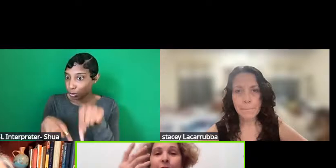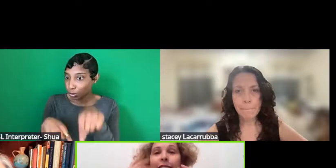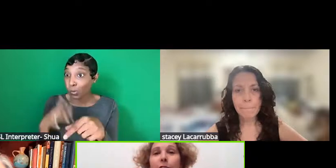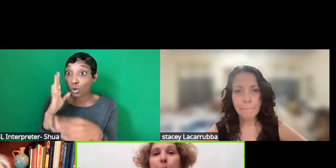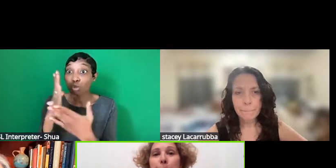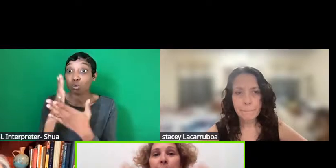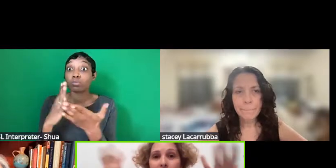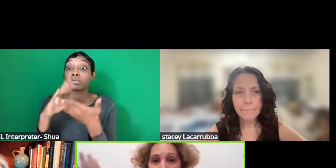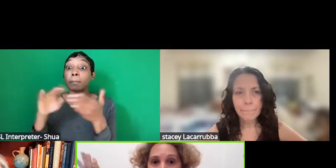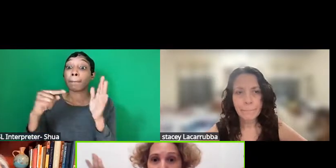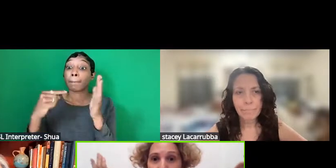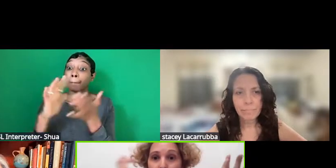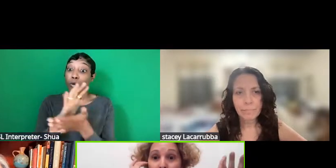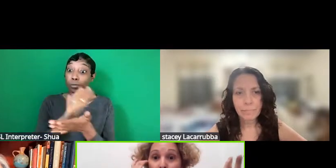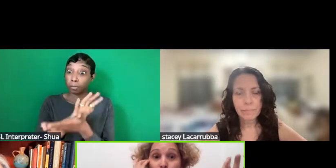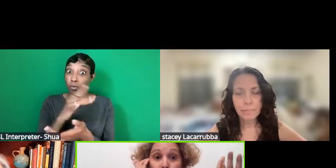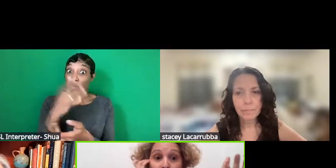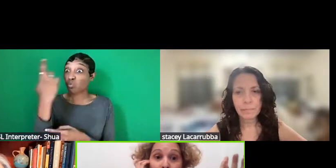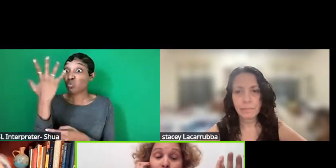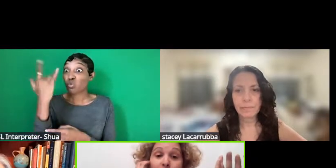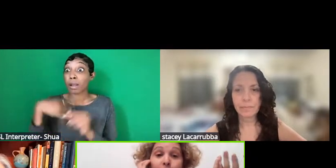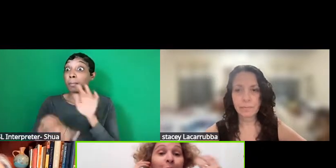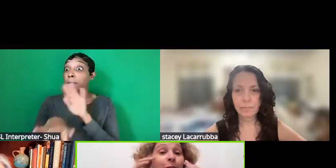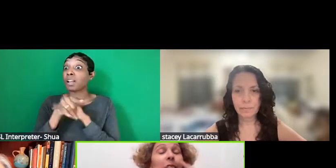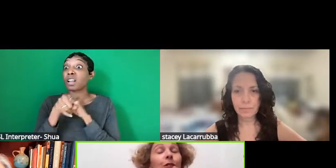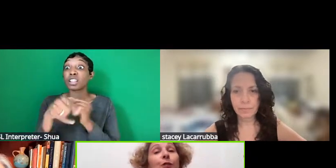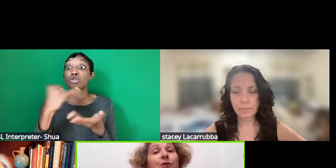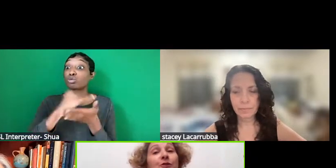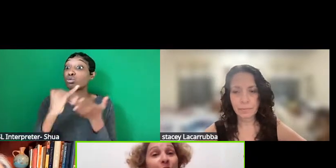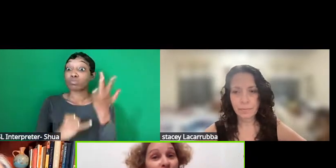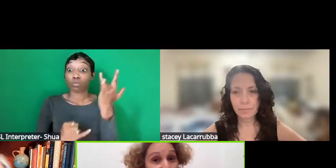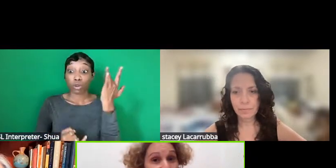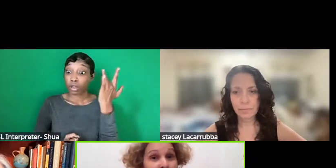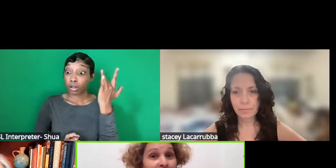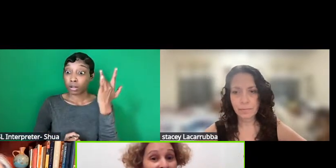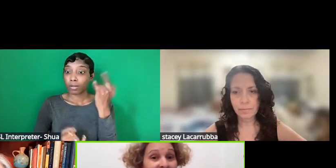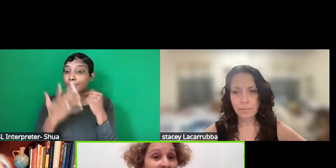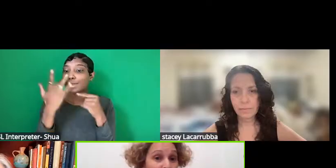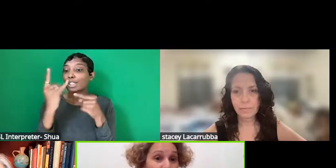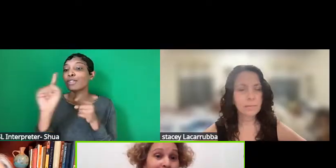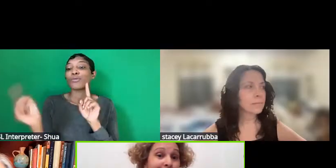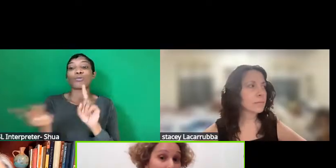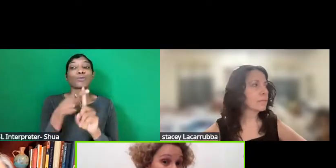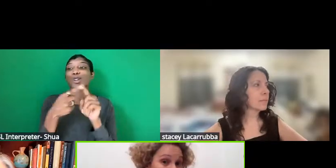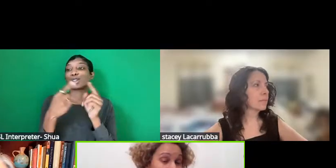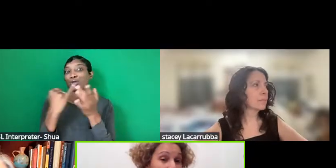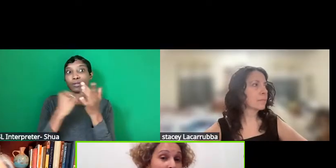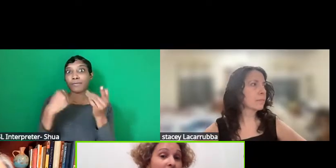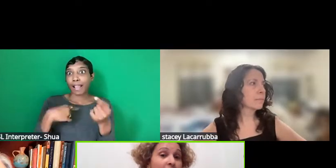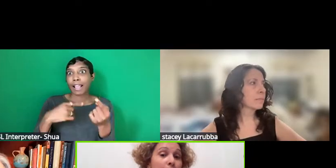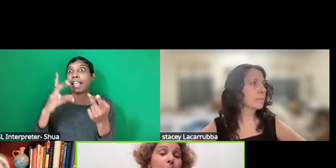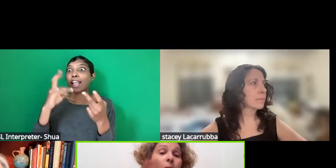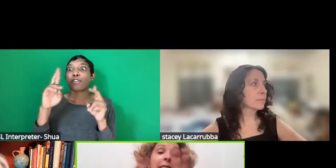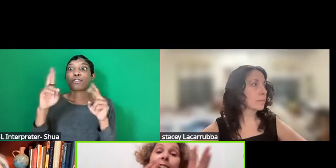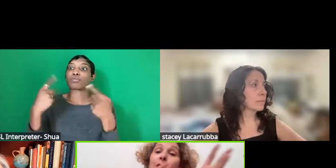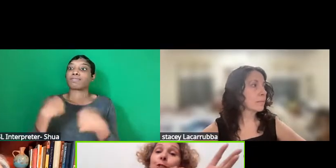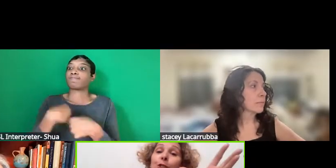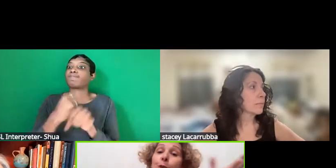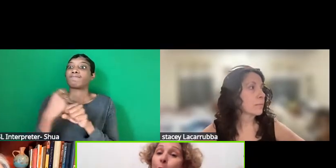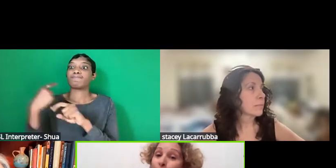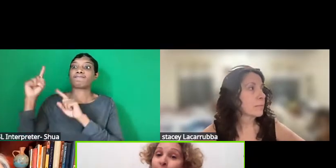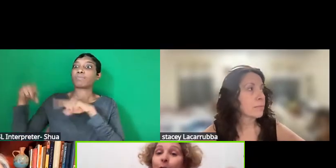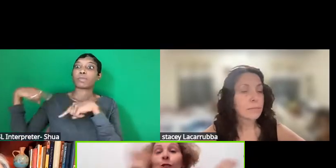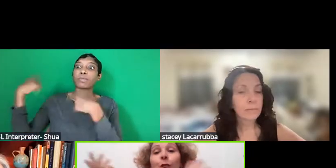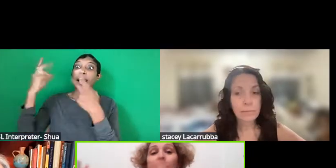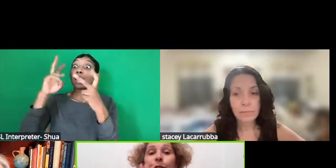making. The reason I picked this particular craft is because it was actually the first craft I ever attempted. And while it isn't